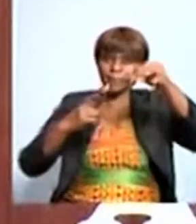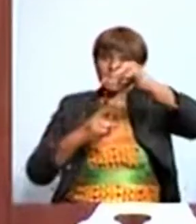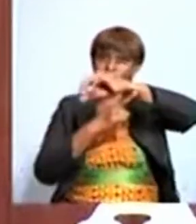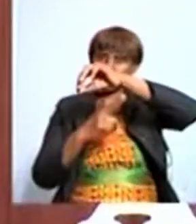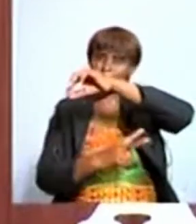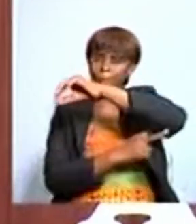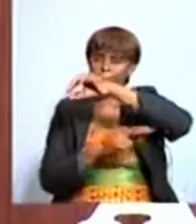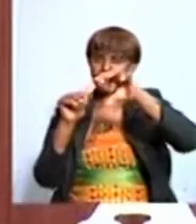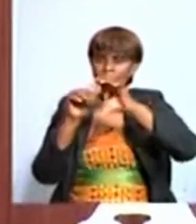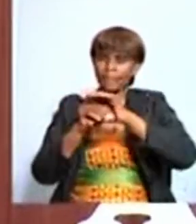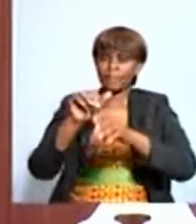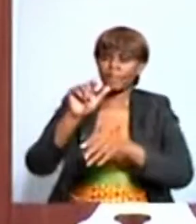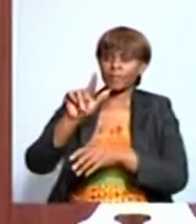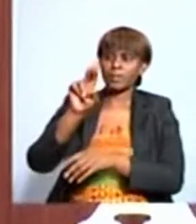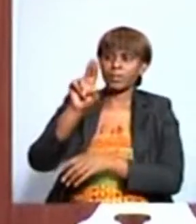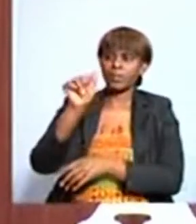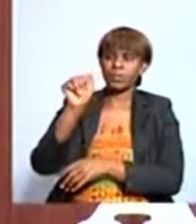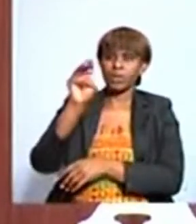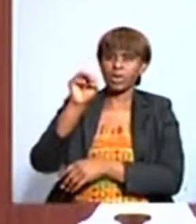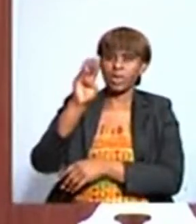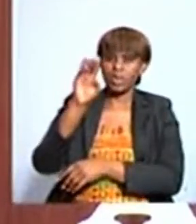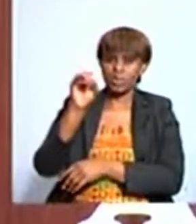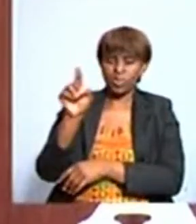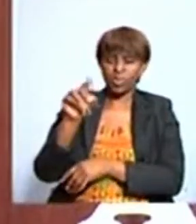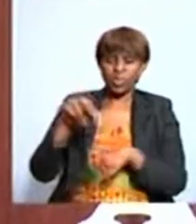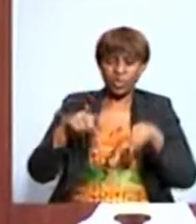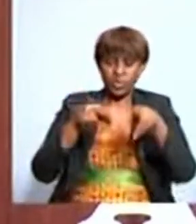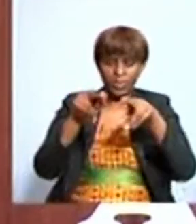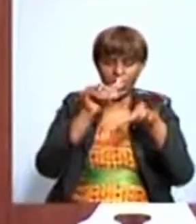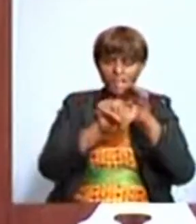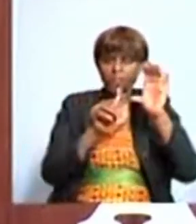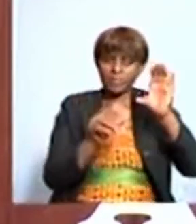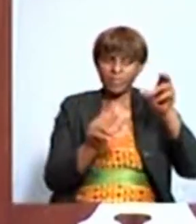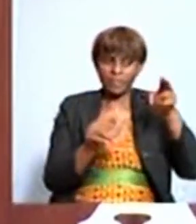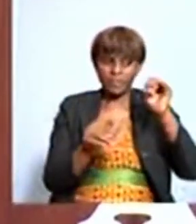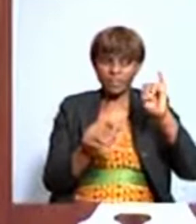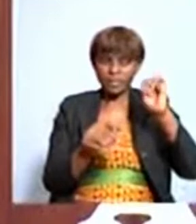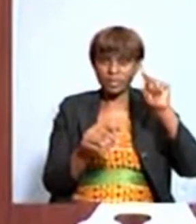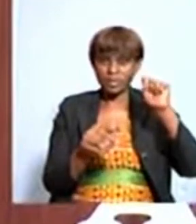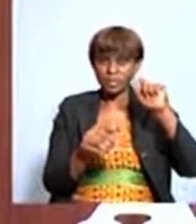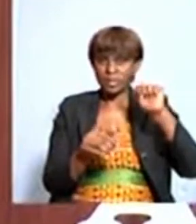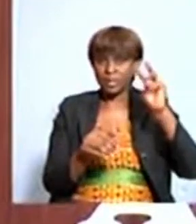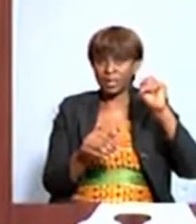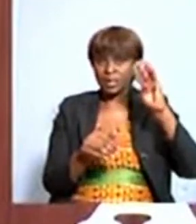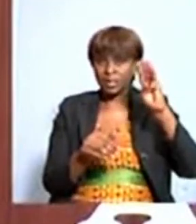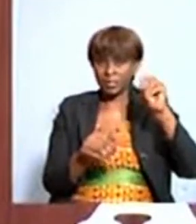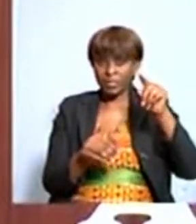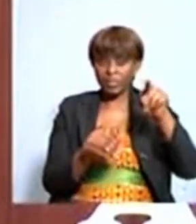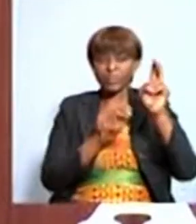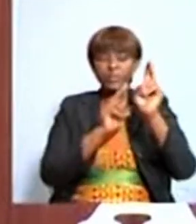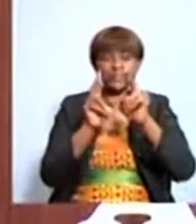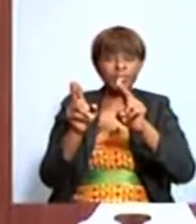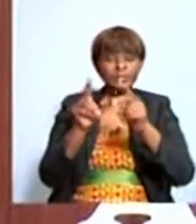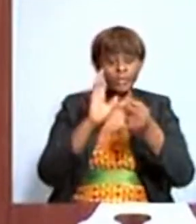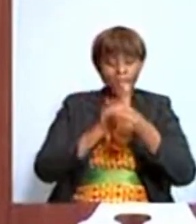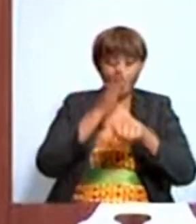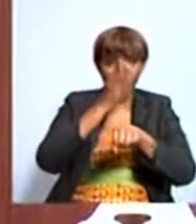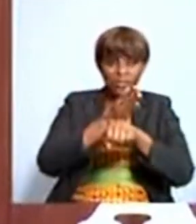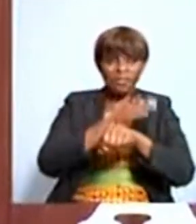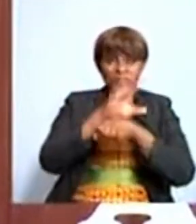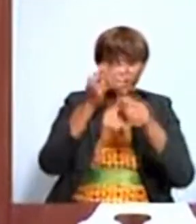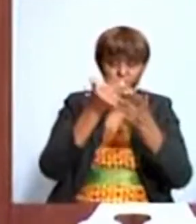across Luomwa River in Chitambo District will commence, and according to the Minister's response, in A, once the